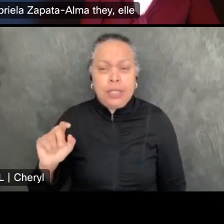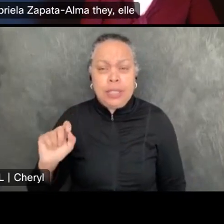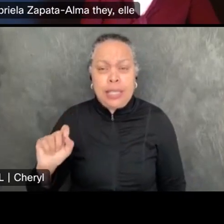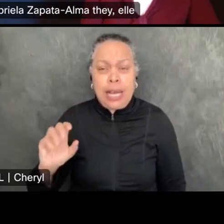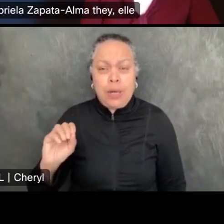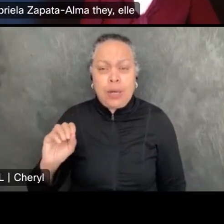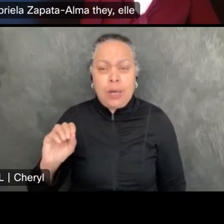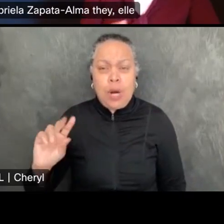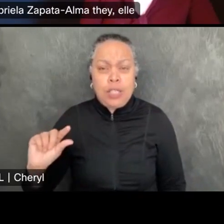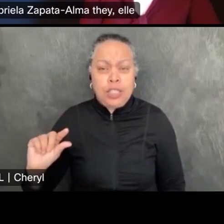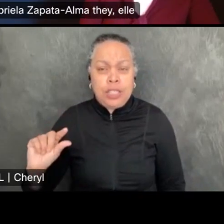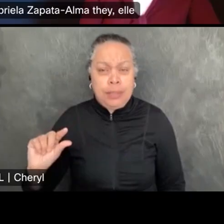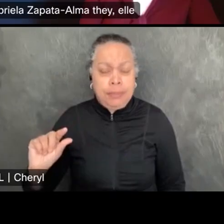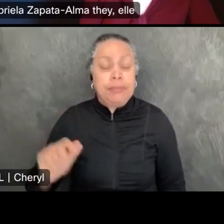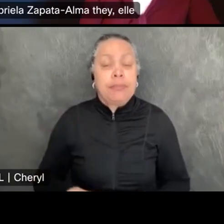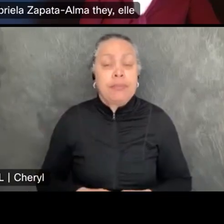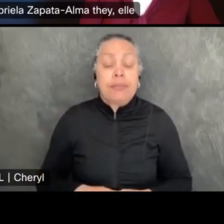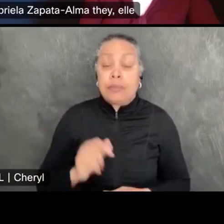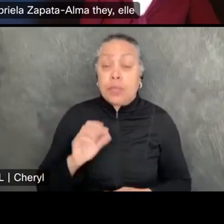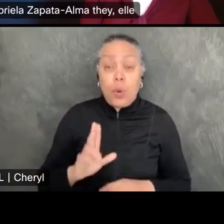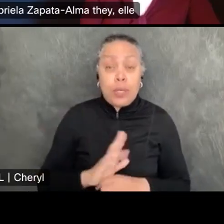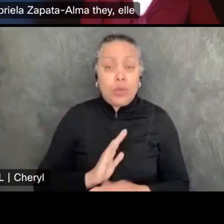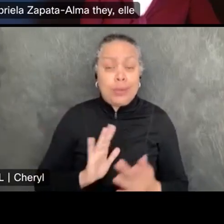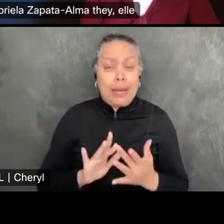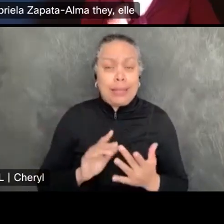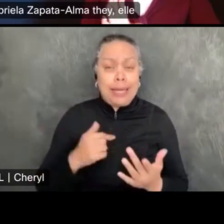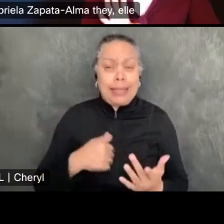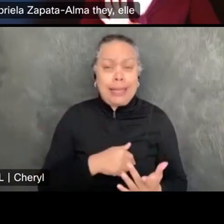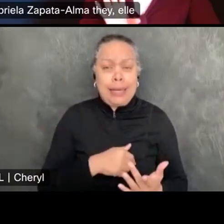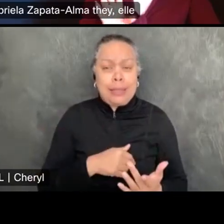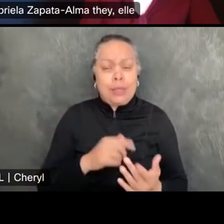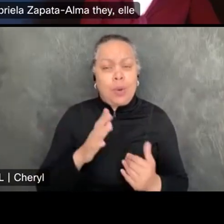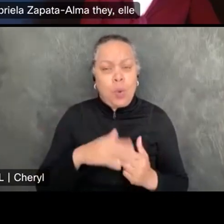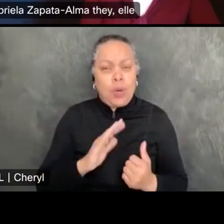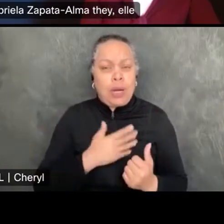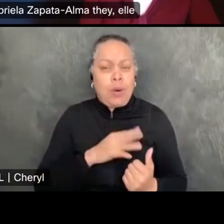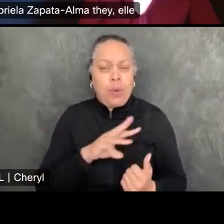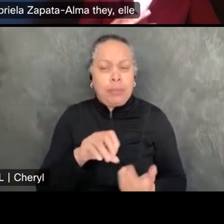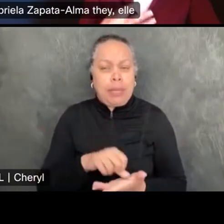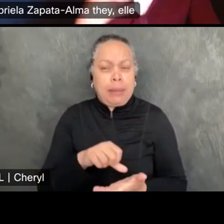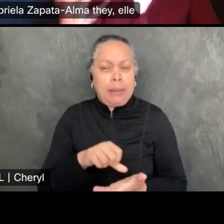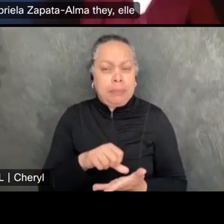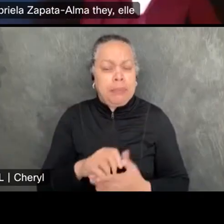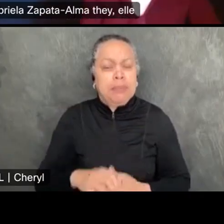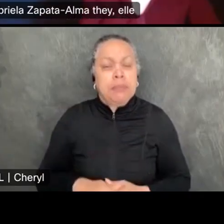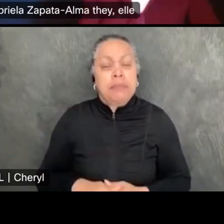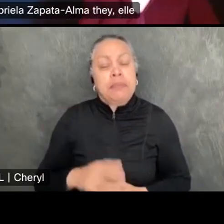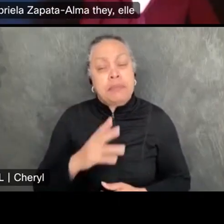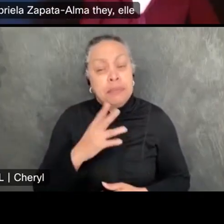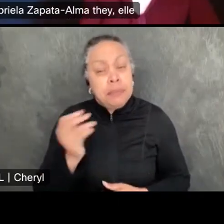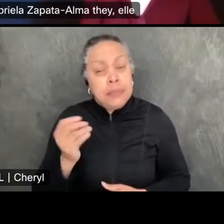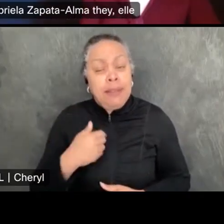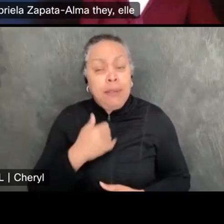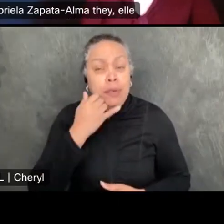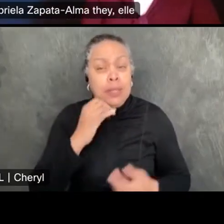info@ncdvtmh.org. You can also use our contact us form on our website. And then we also have a phone